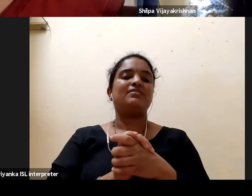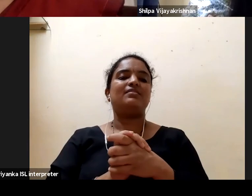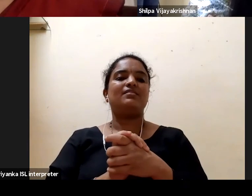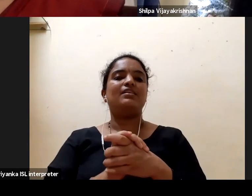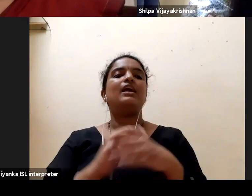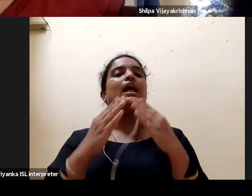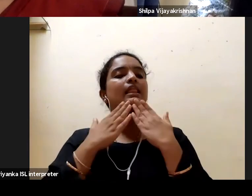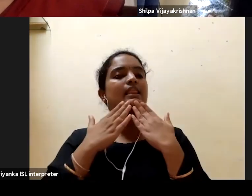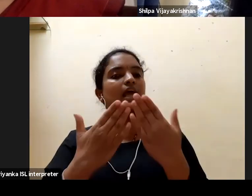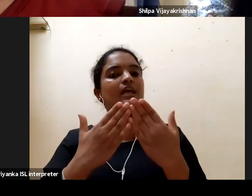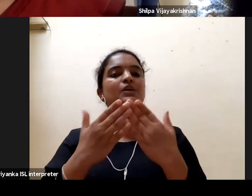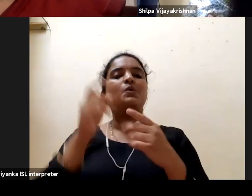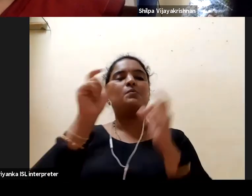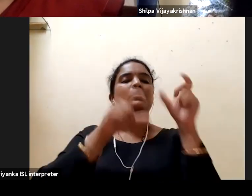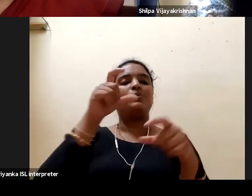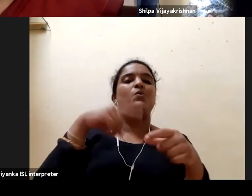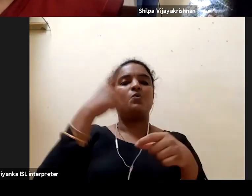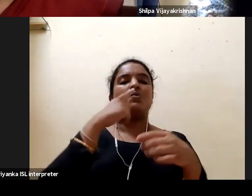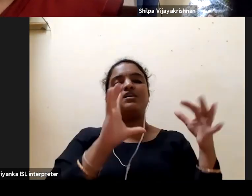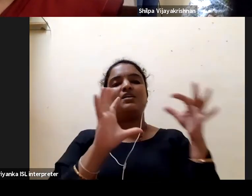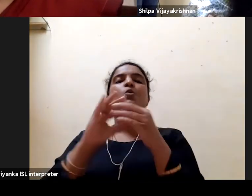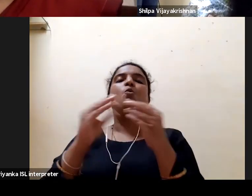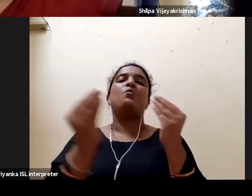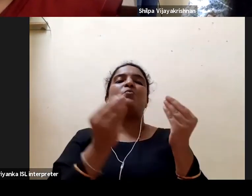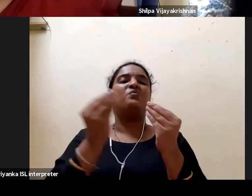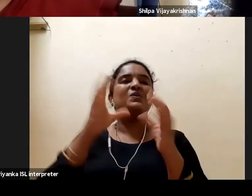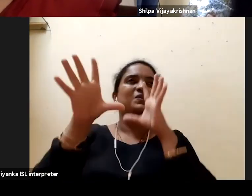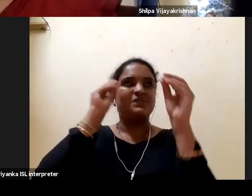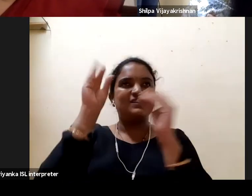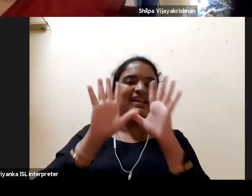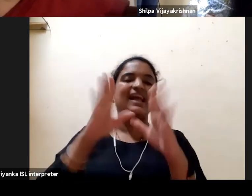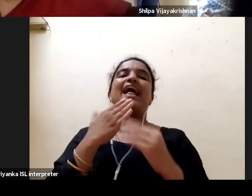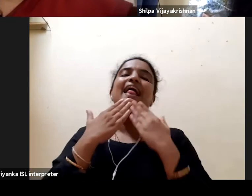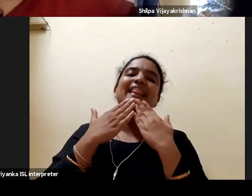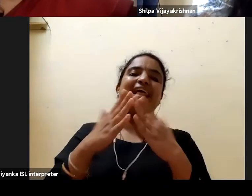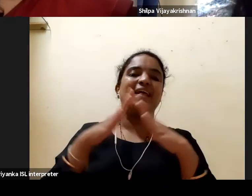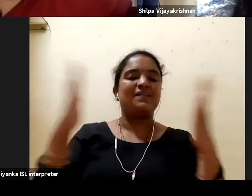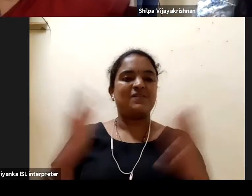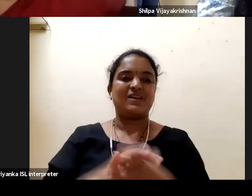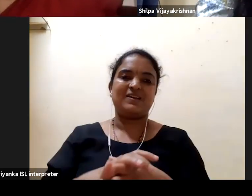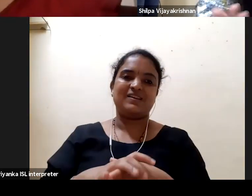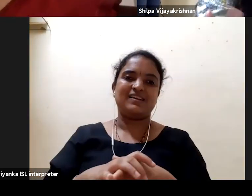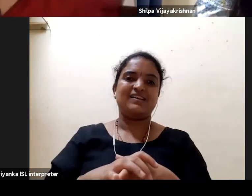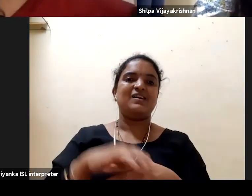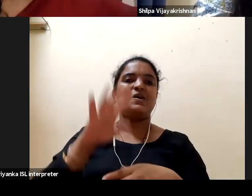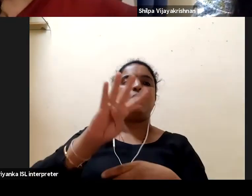And thanks, audience, for joining us today. I hope you learned a bit of something from my